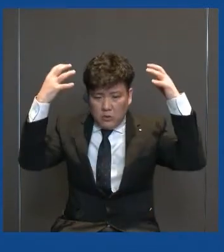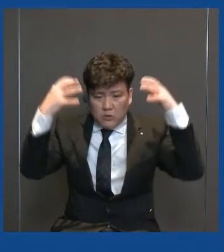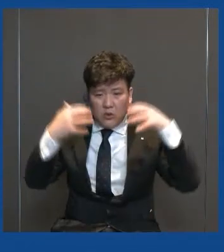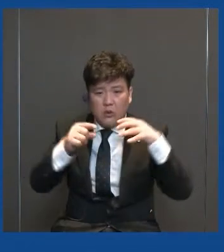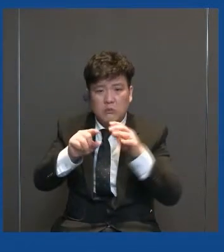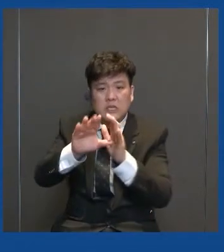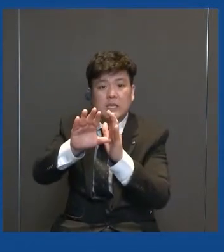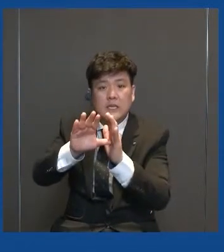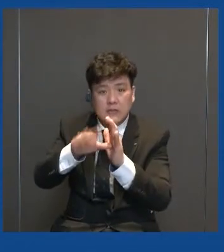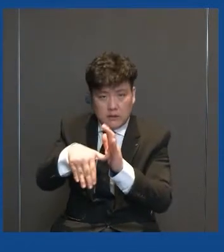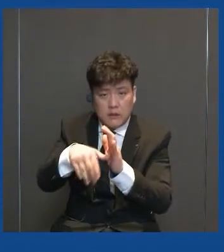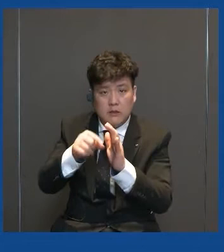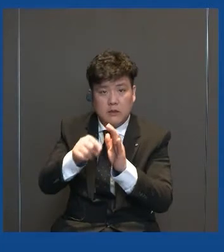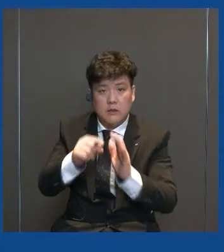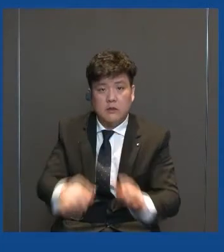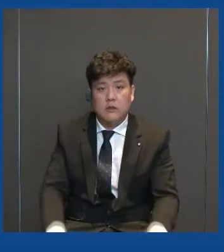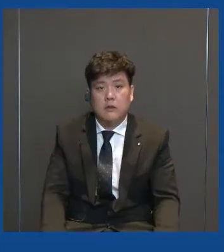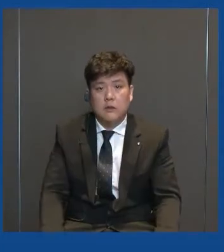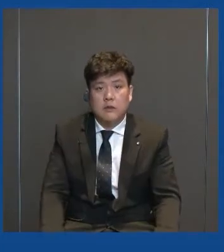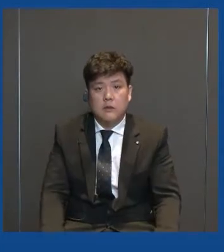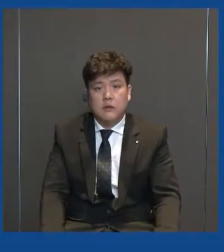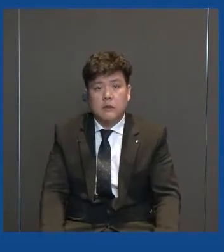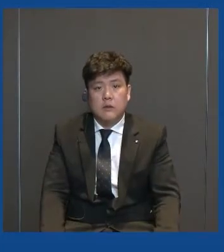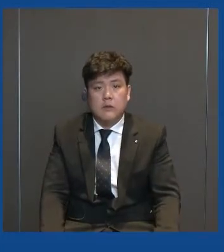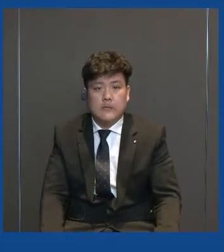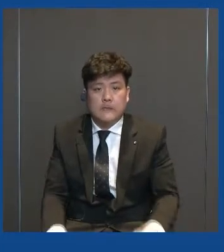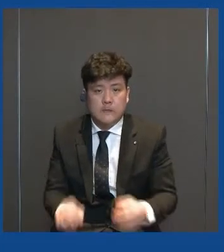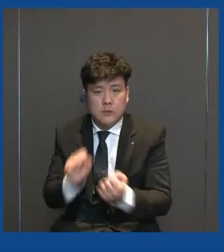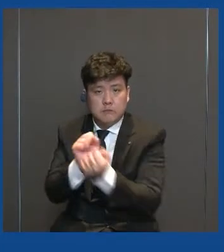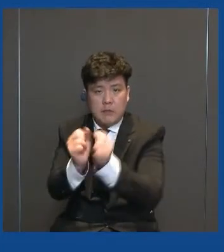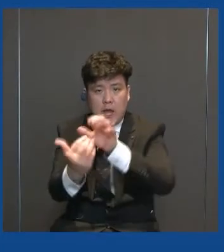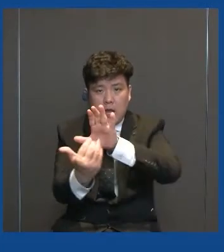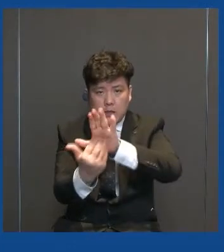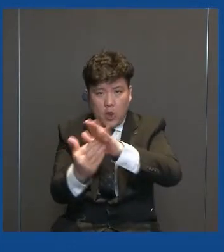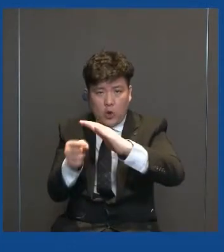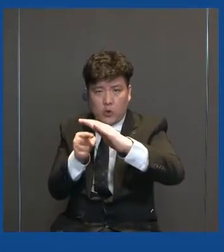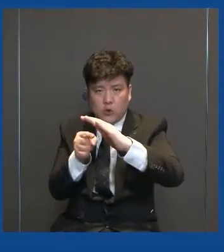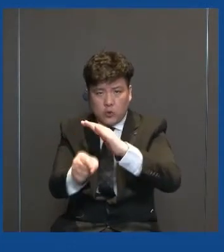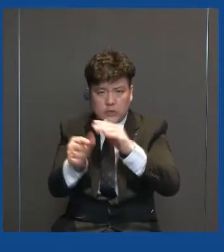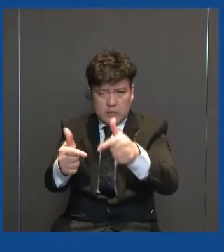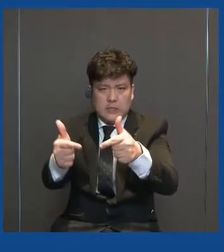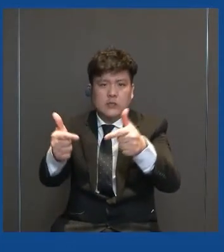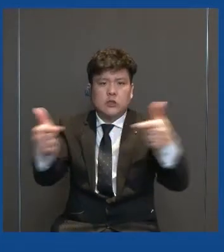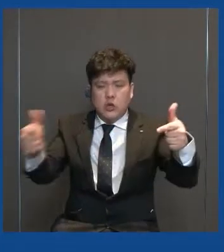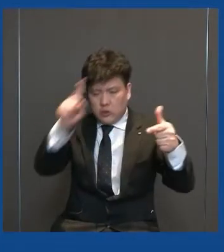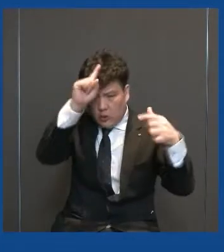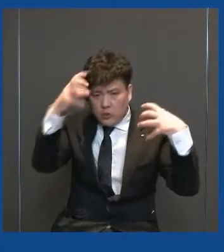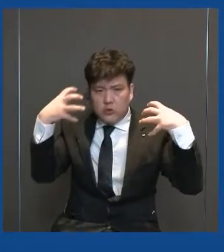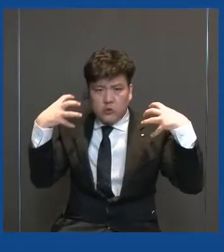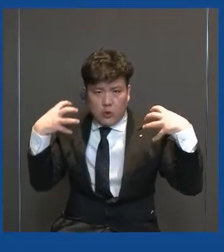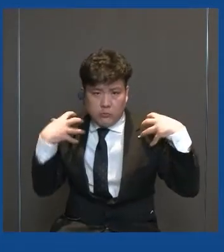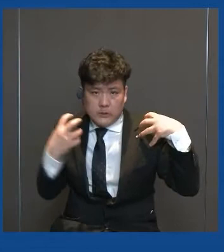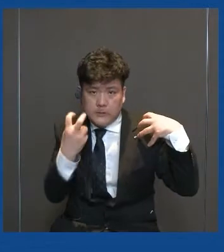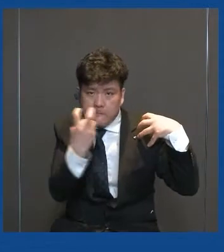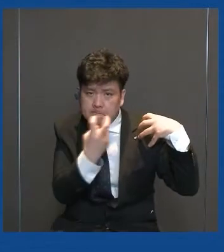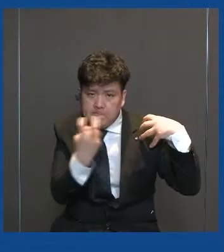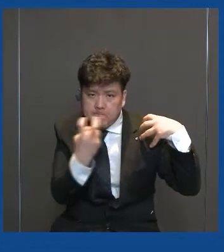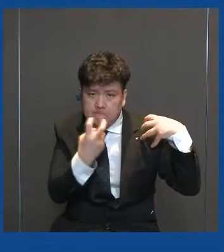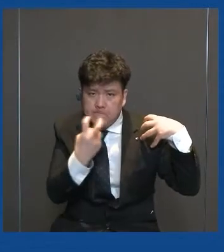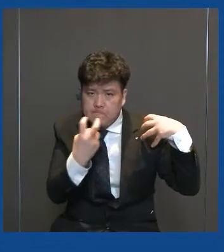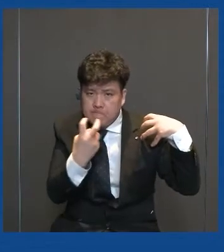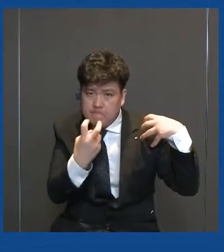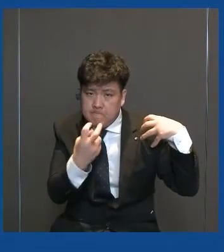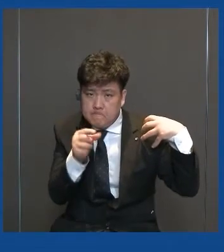even through the government has intensified testing capacities and restrictions during the